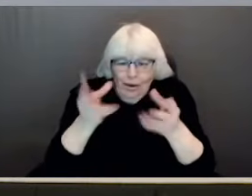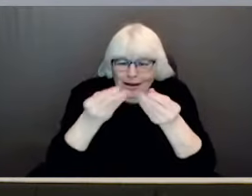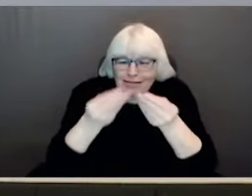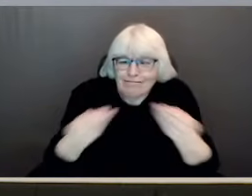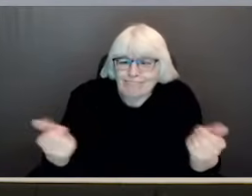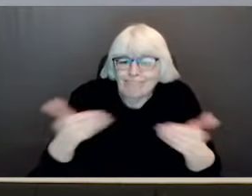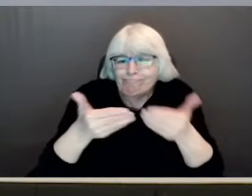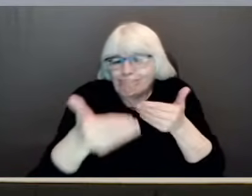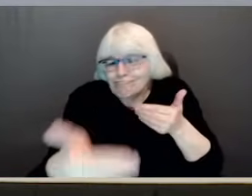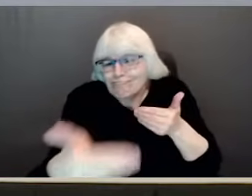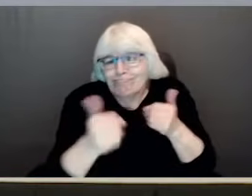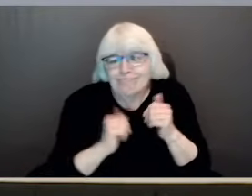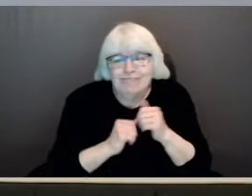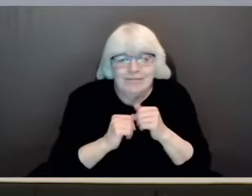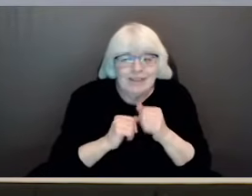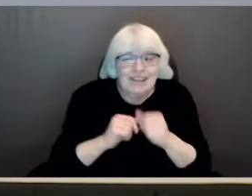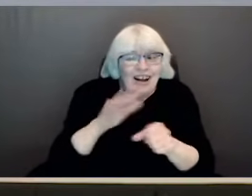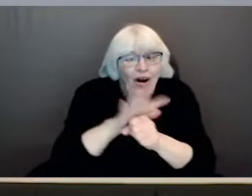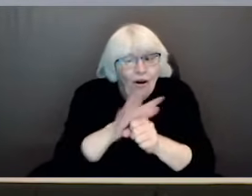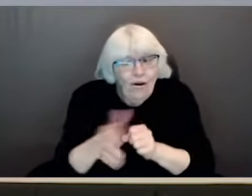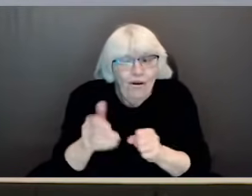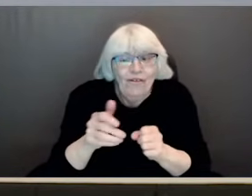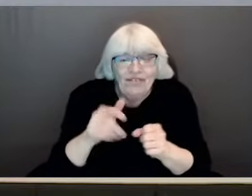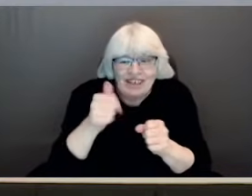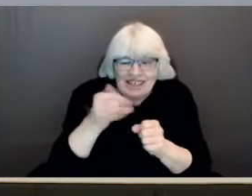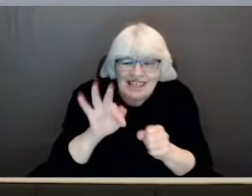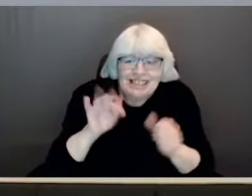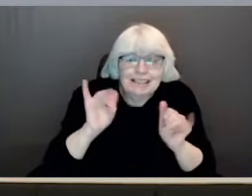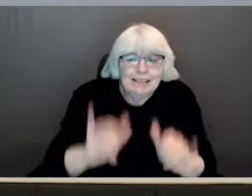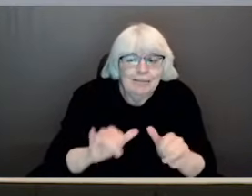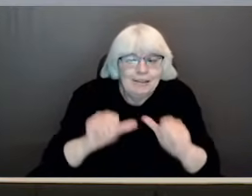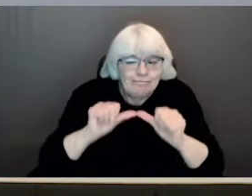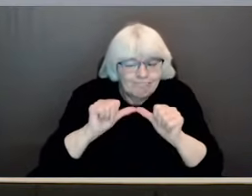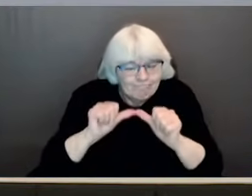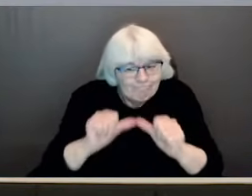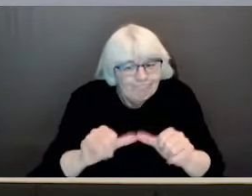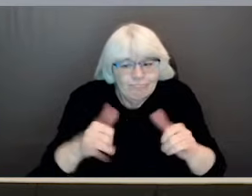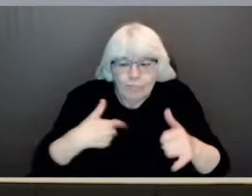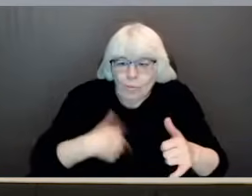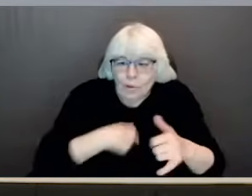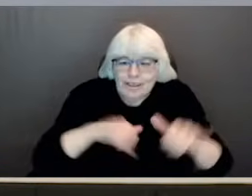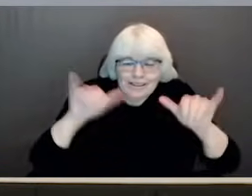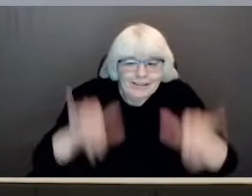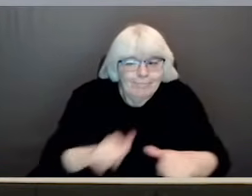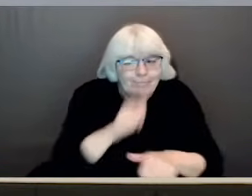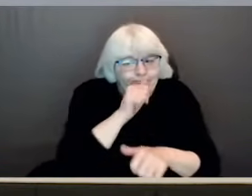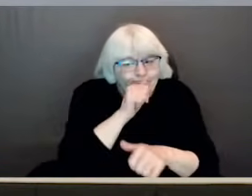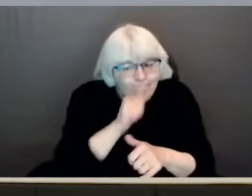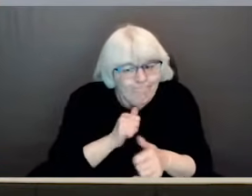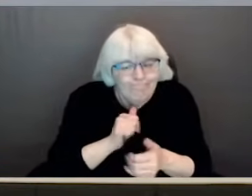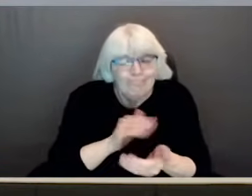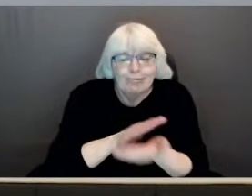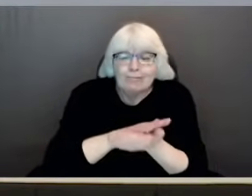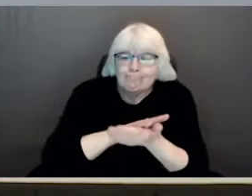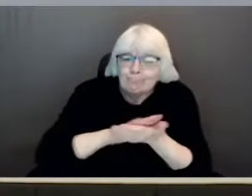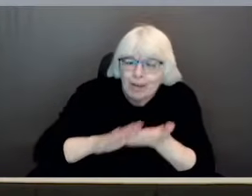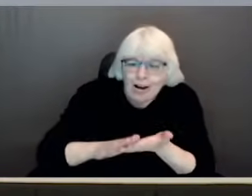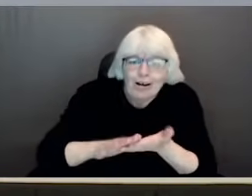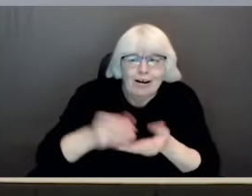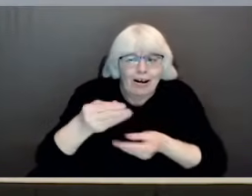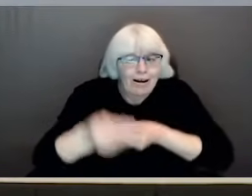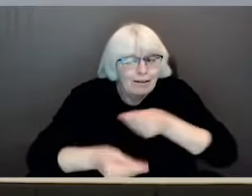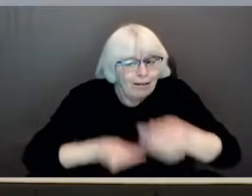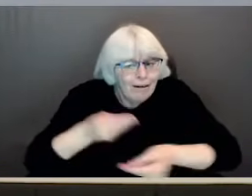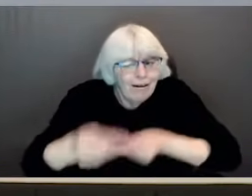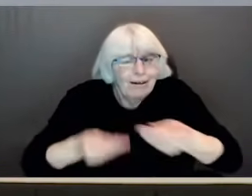kind. So I'll end there and open it up to our friends in the media. And I think, I don't know who would